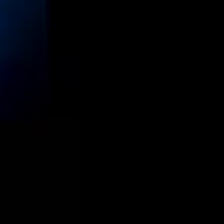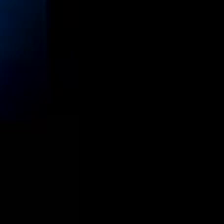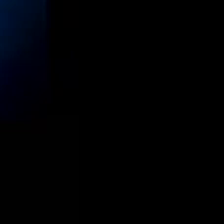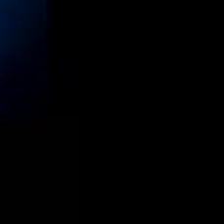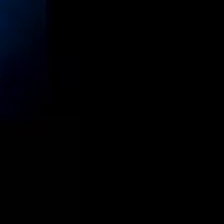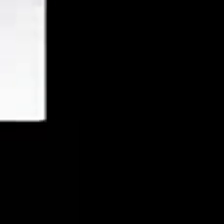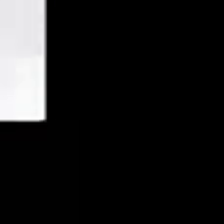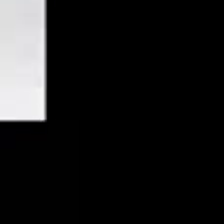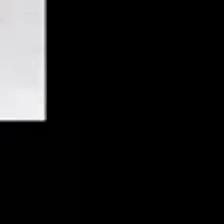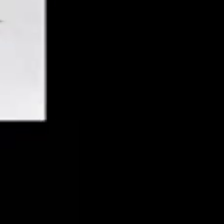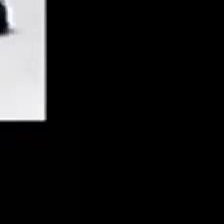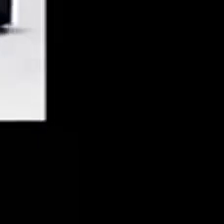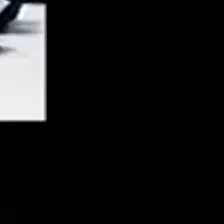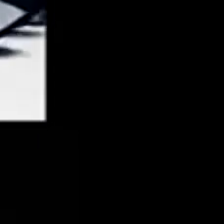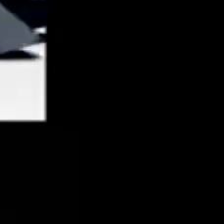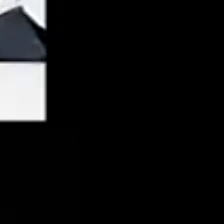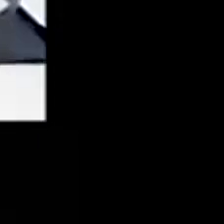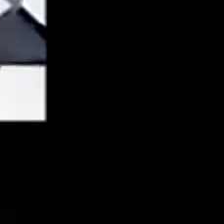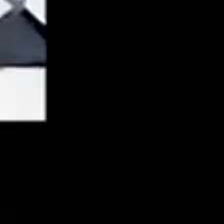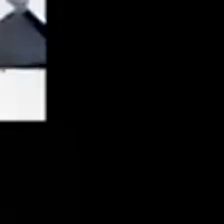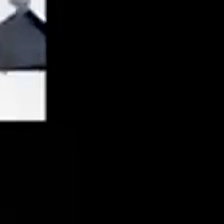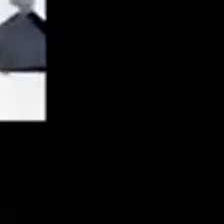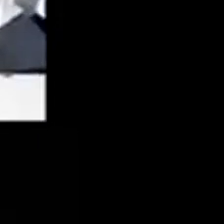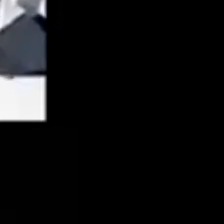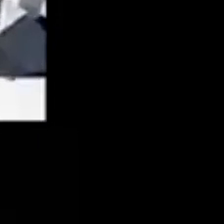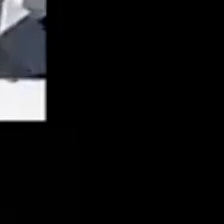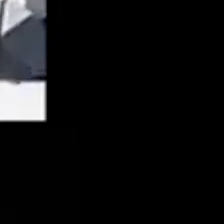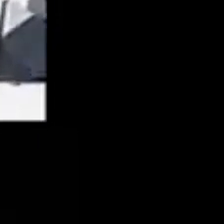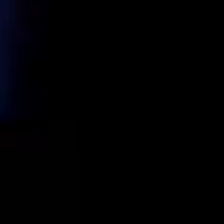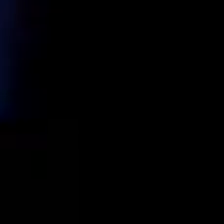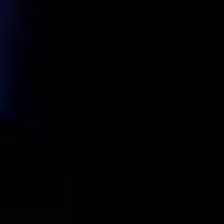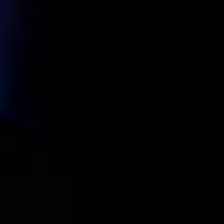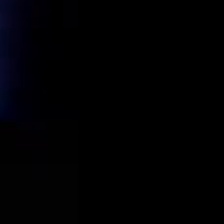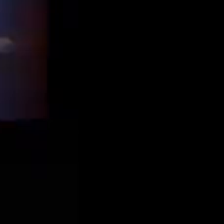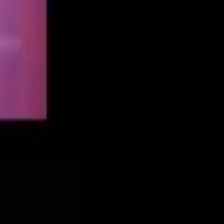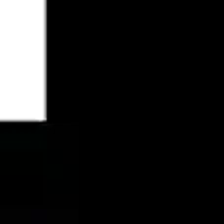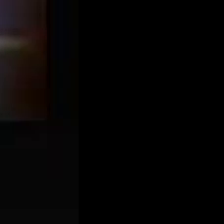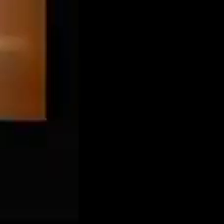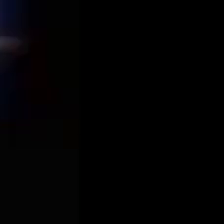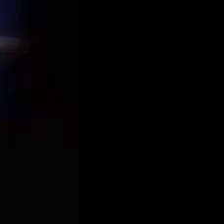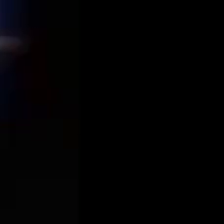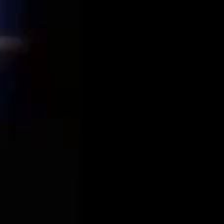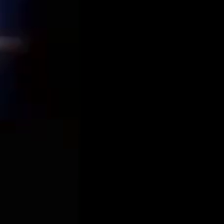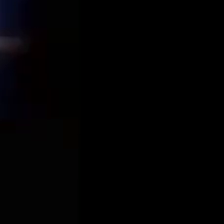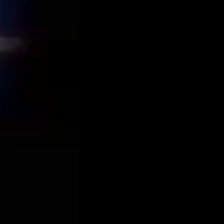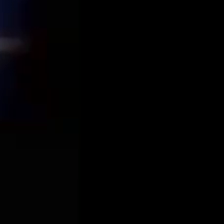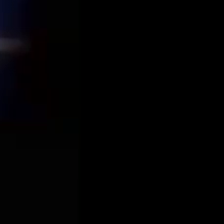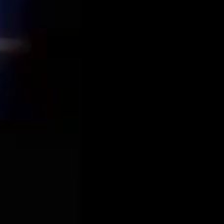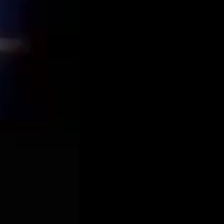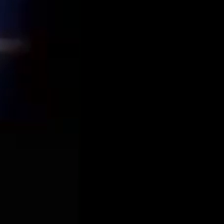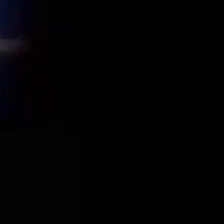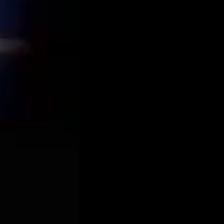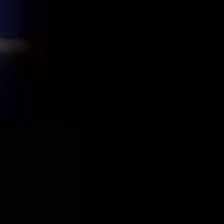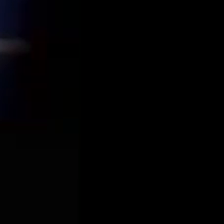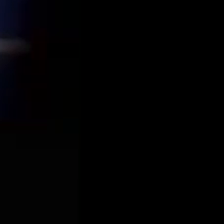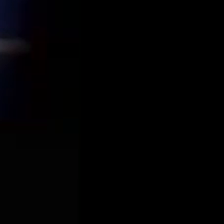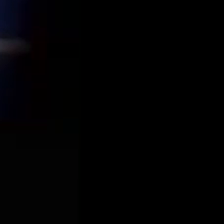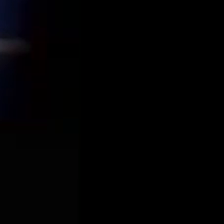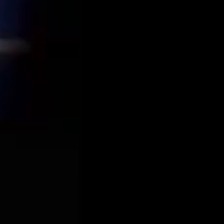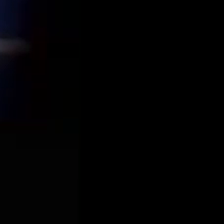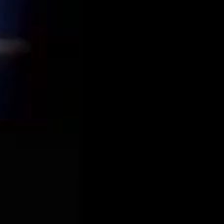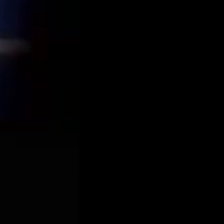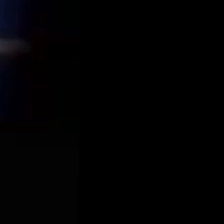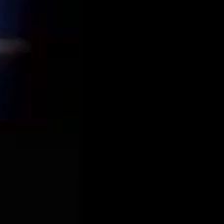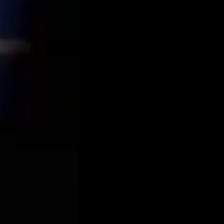to release Jesus' power for your extraordinary breakthrough. Arriving where you are, online, any